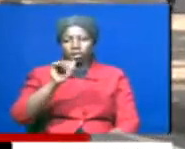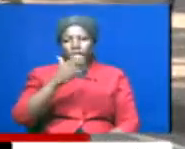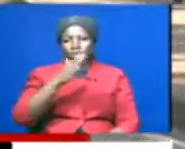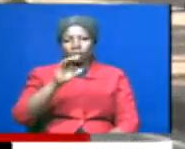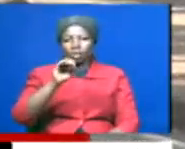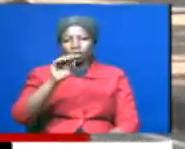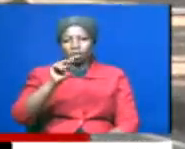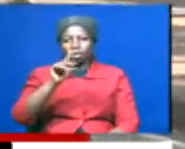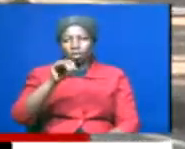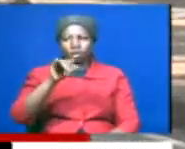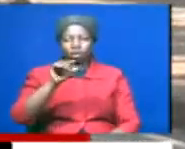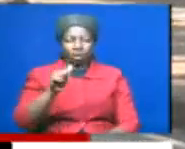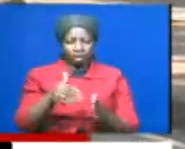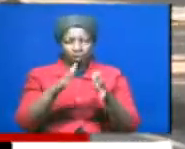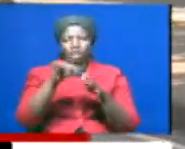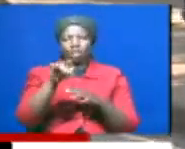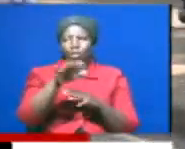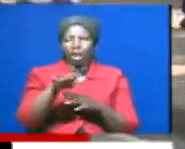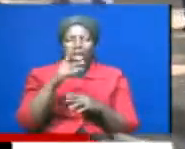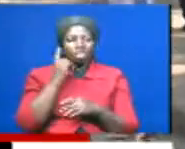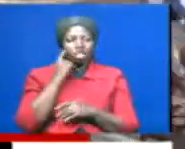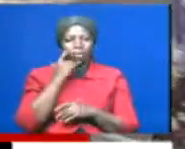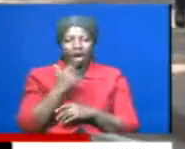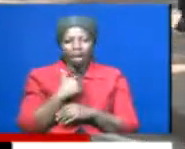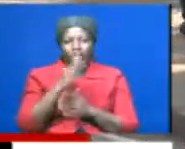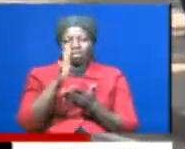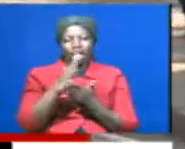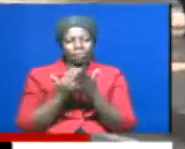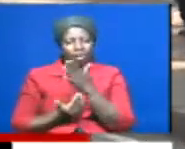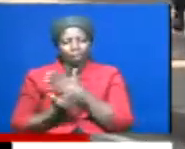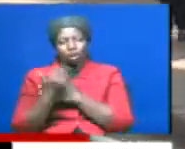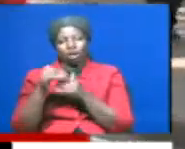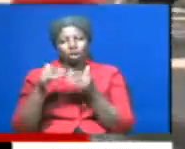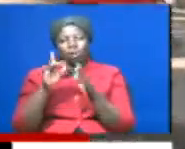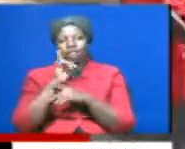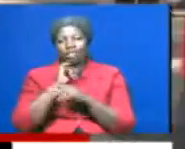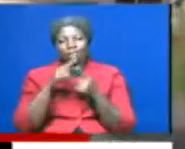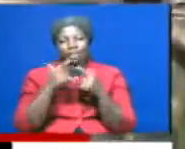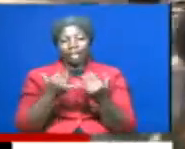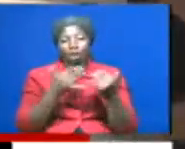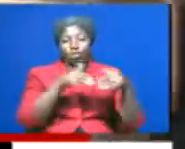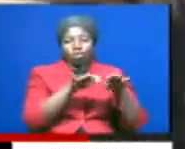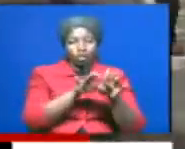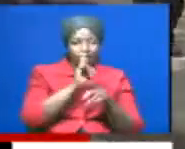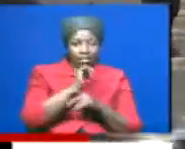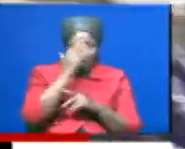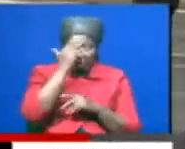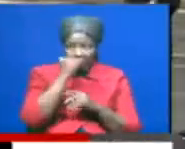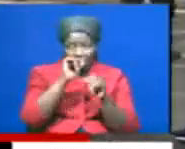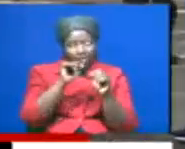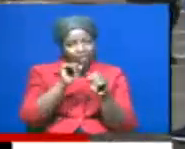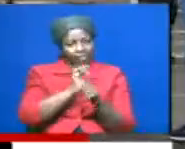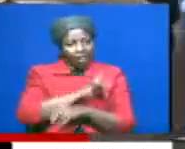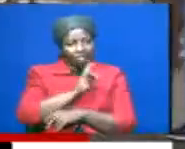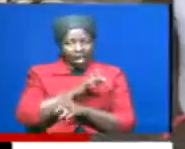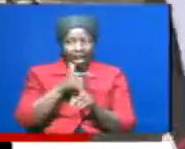located. Yeah, but early in the morning, some of them had opened. But for now, they have closed, of course, out of fear of being attacked. And